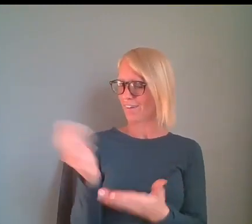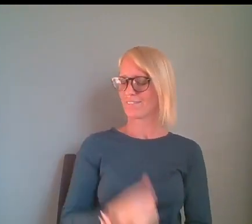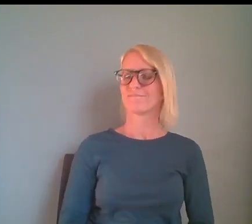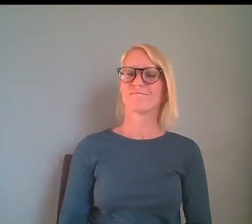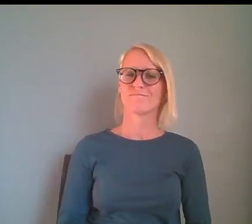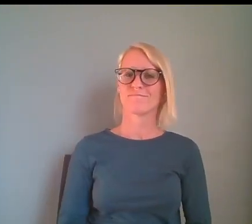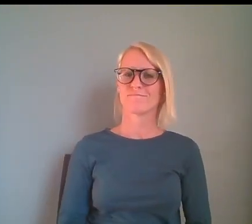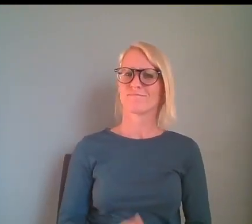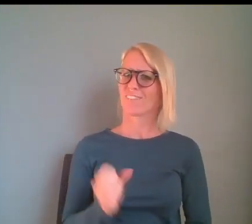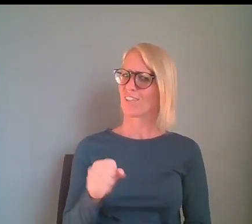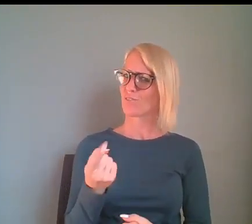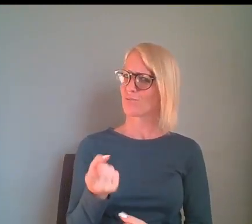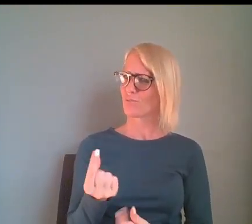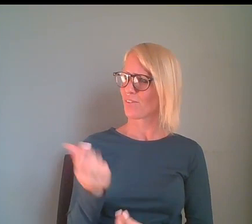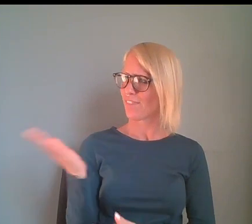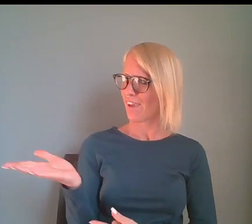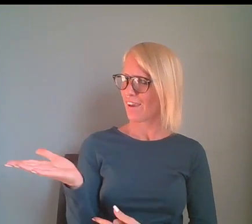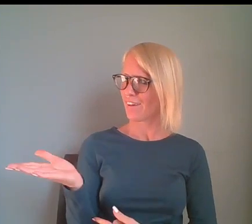Can you guys do that?